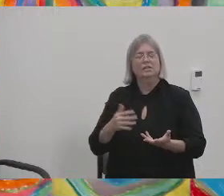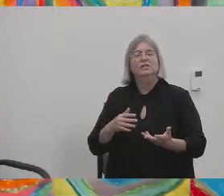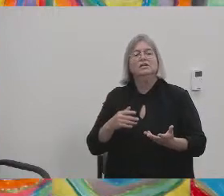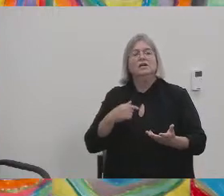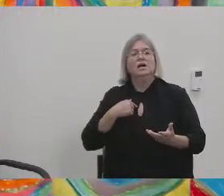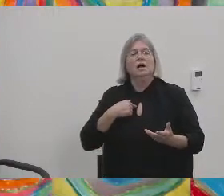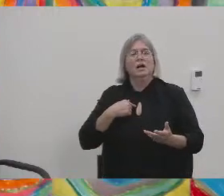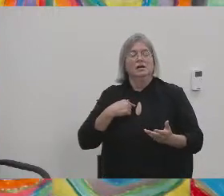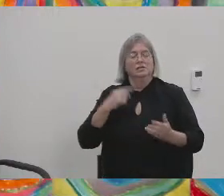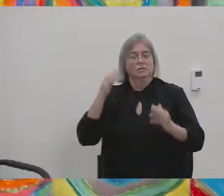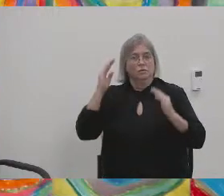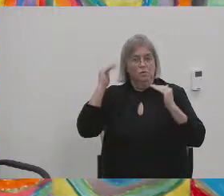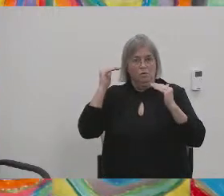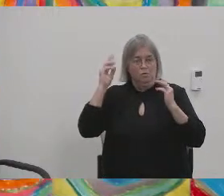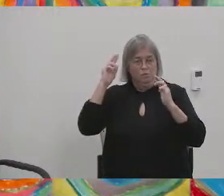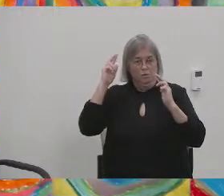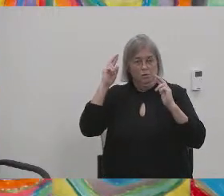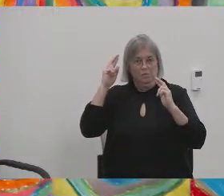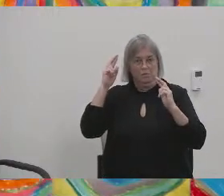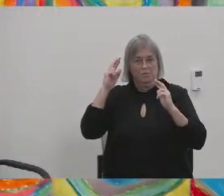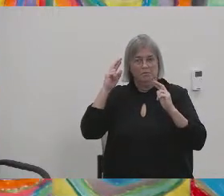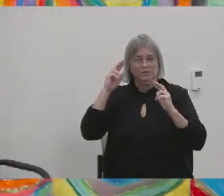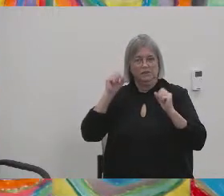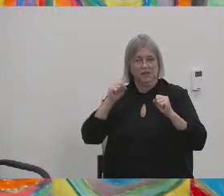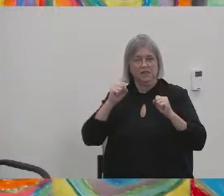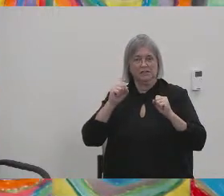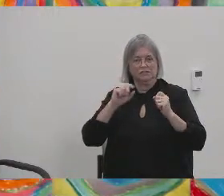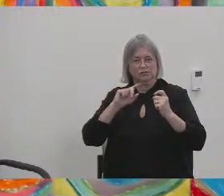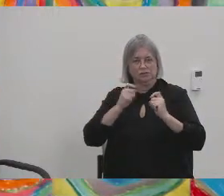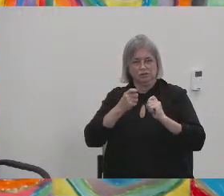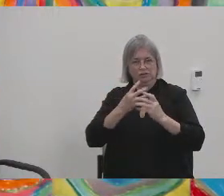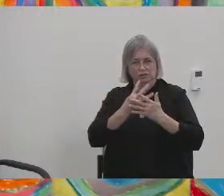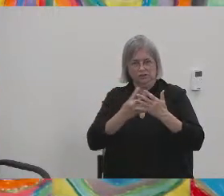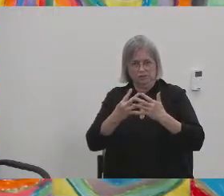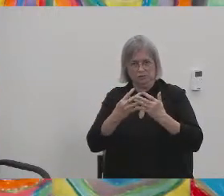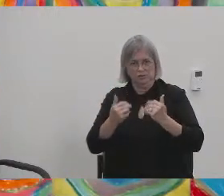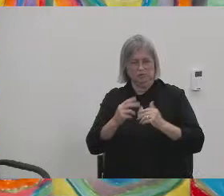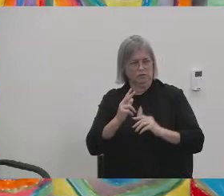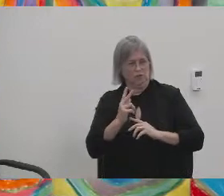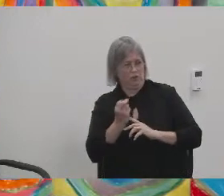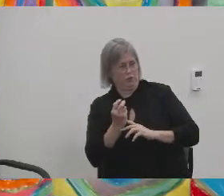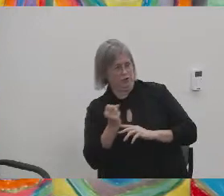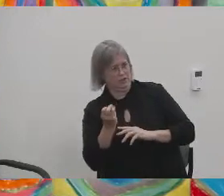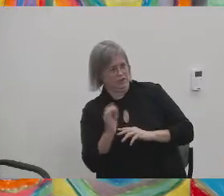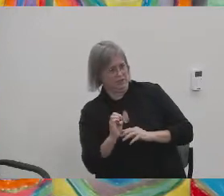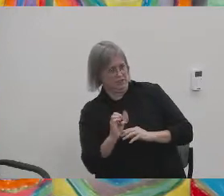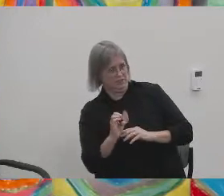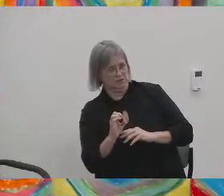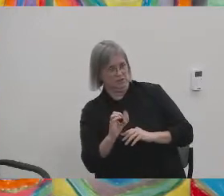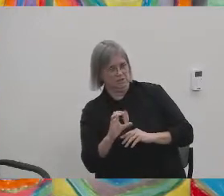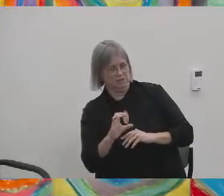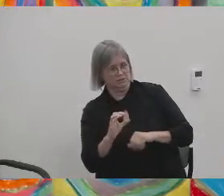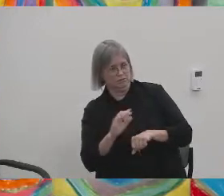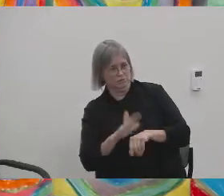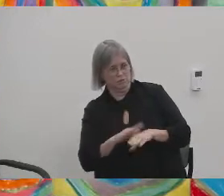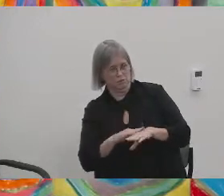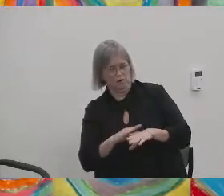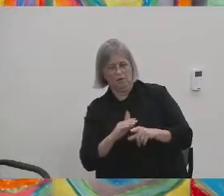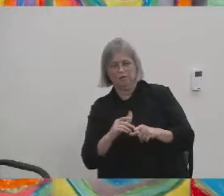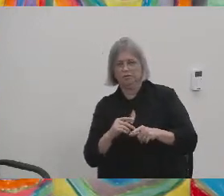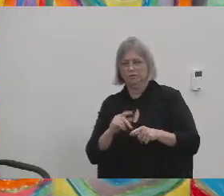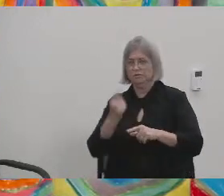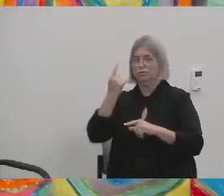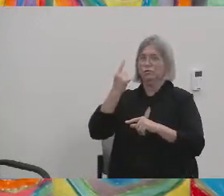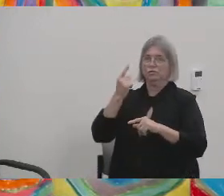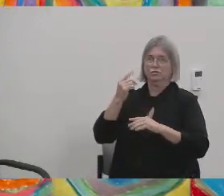had hoped that we could push a change through a little sooner. 30 seconds. It doesn't have to be first thing on